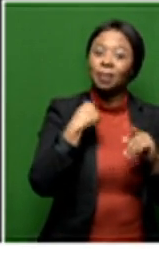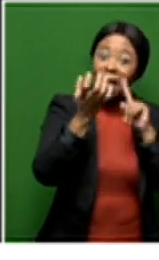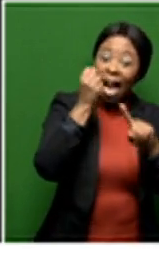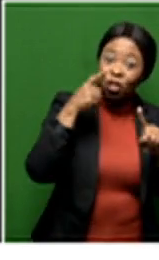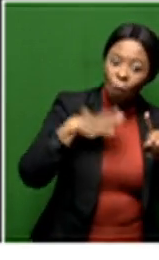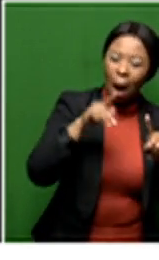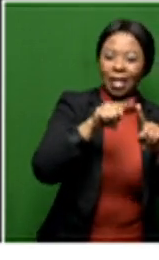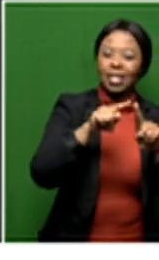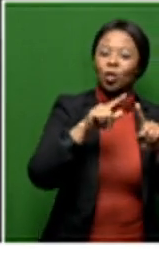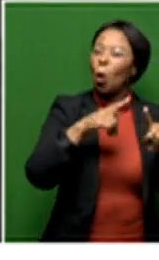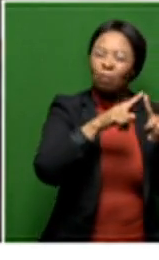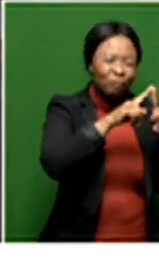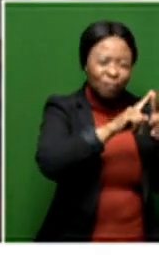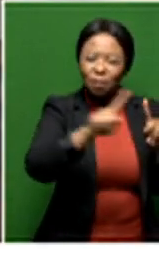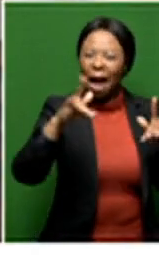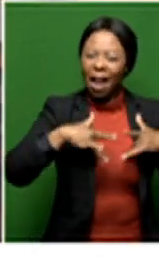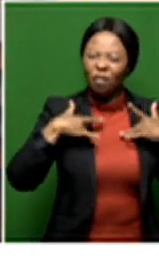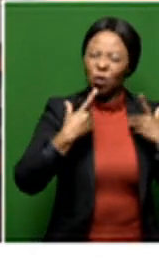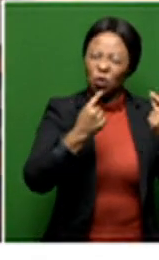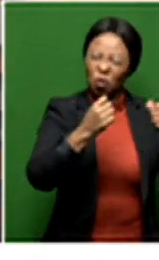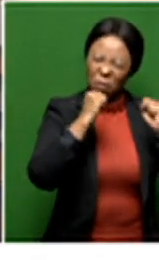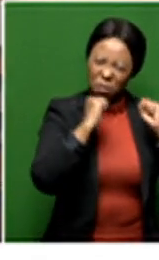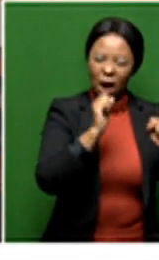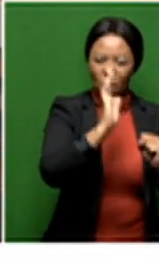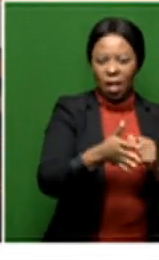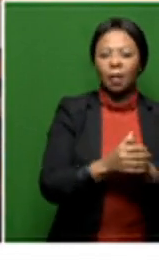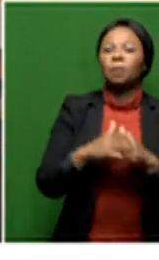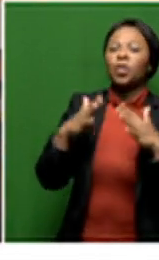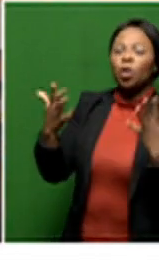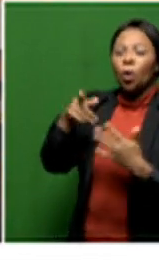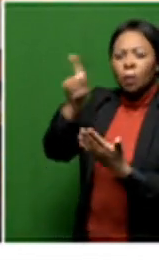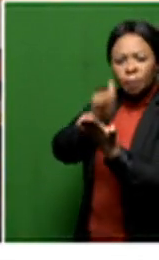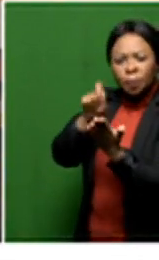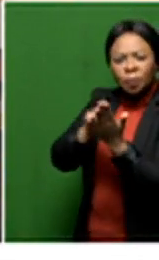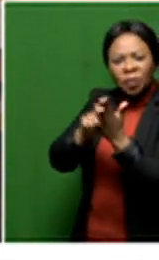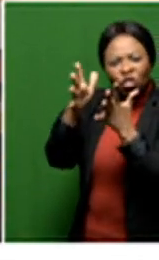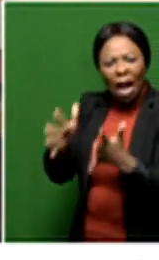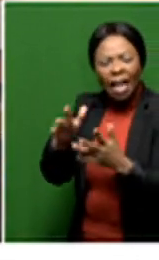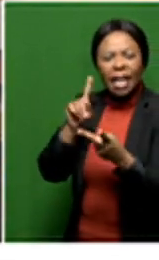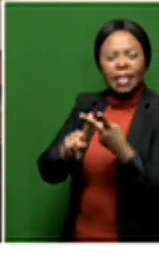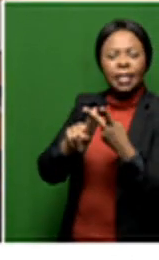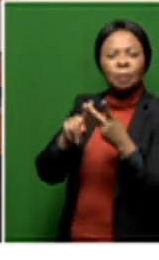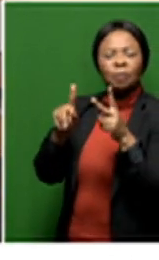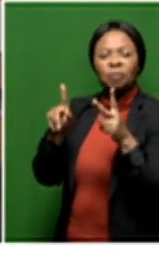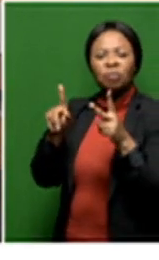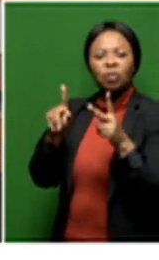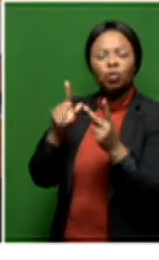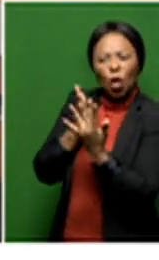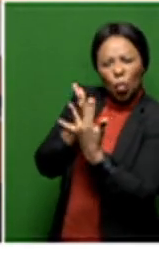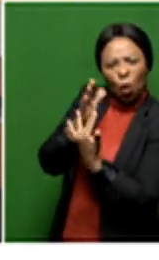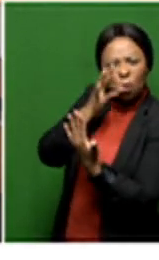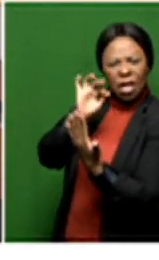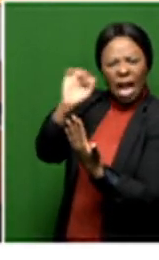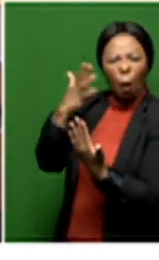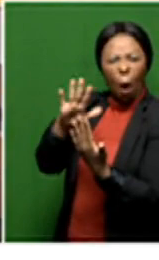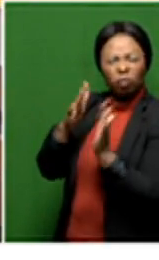alive. And as a singer and a songwriter, Neville, what are some of the issues that you, you know, aim to highlight through your music? So what